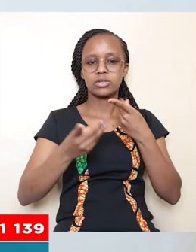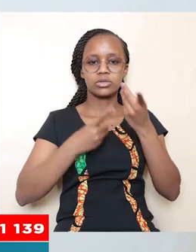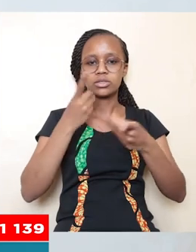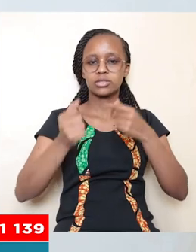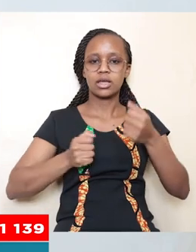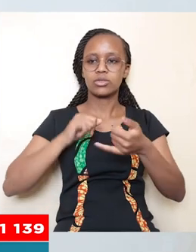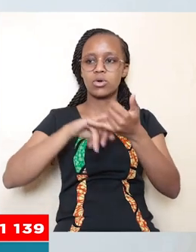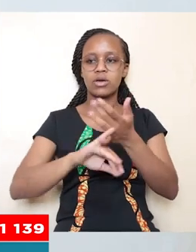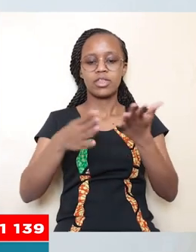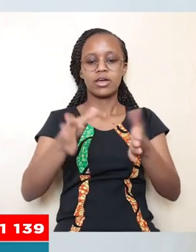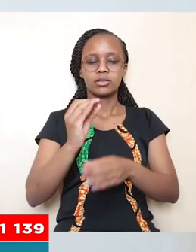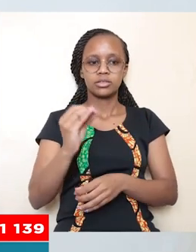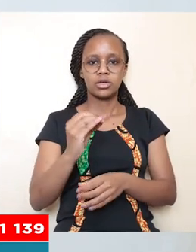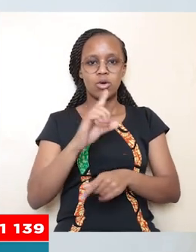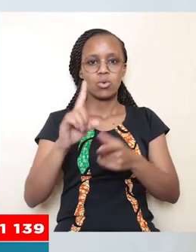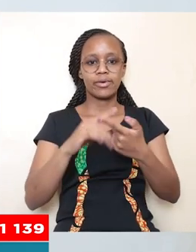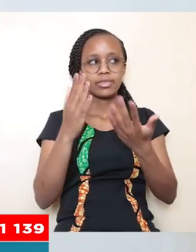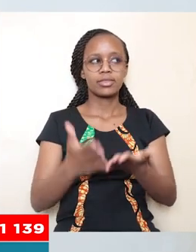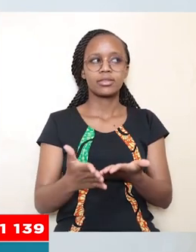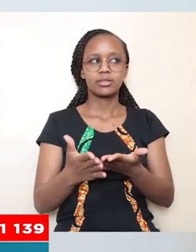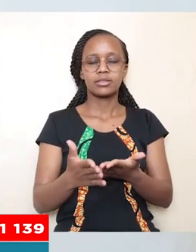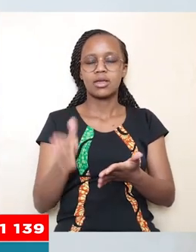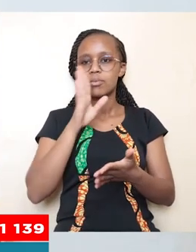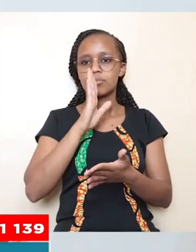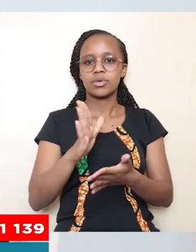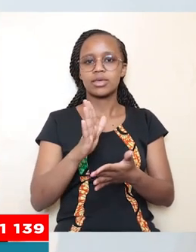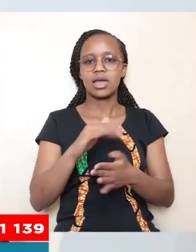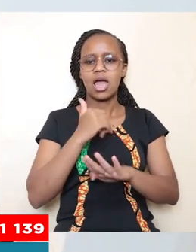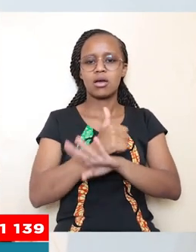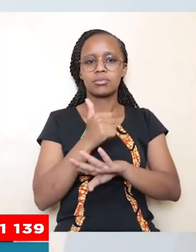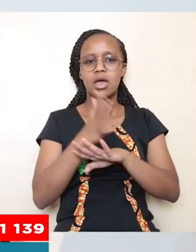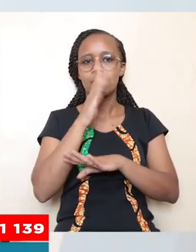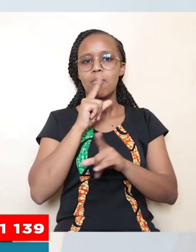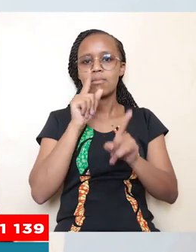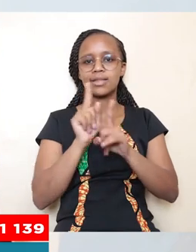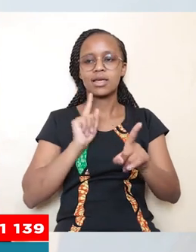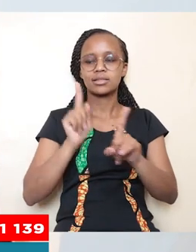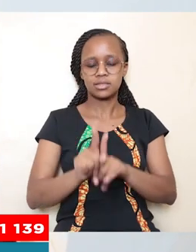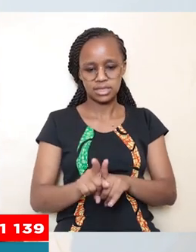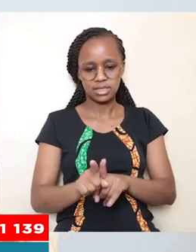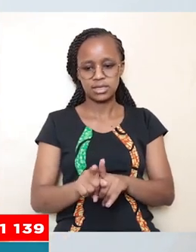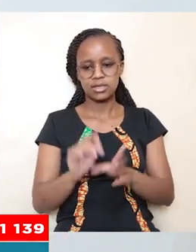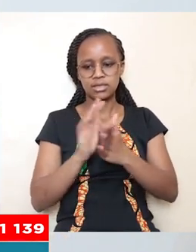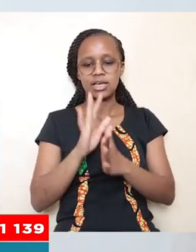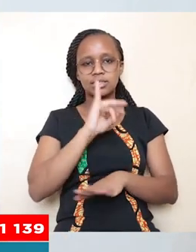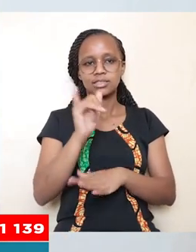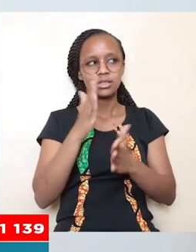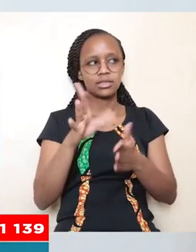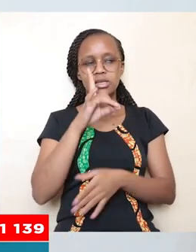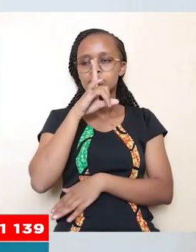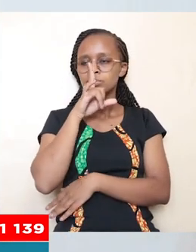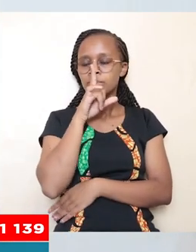Nahayuko. And when she is there, she is being insulted by your brothers and sisters, and you are just there.